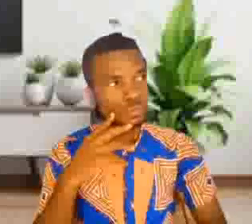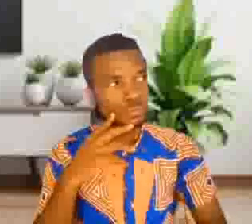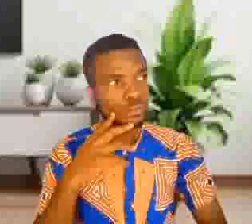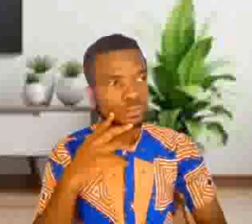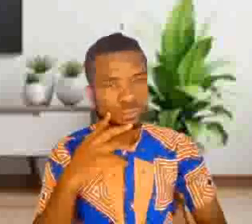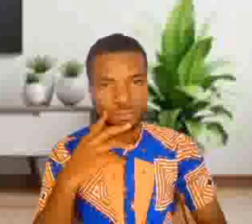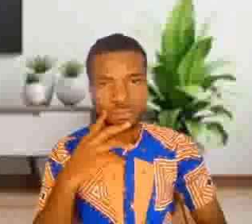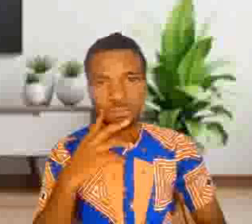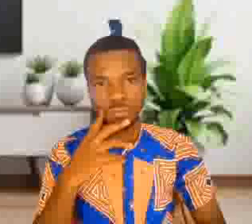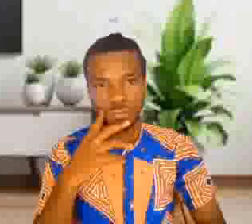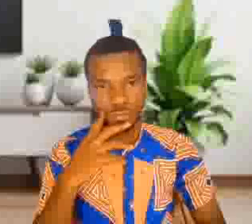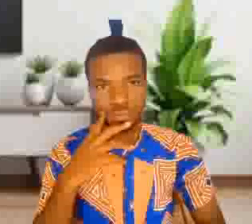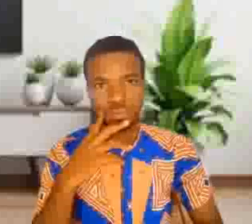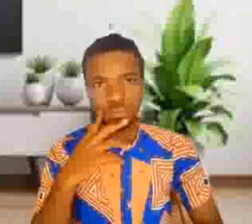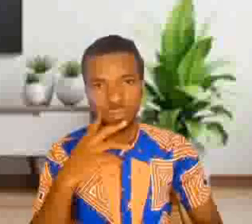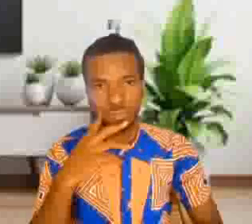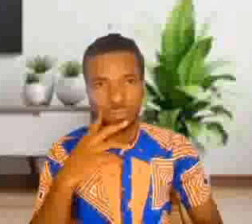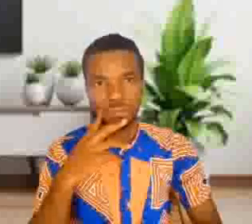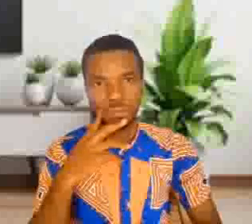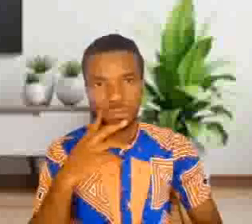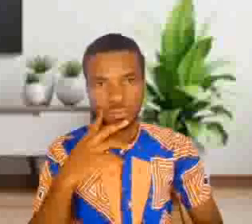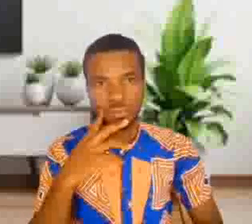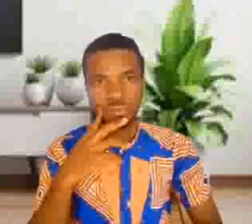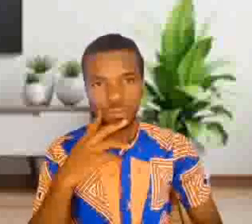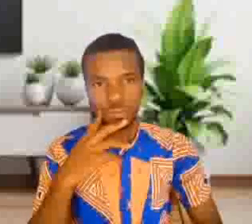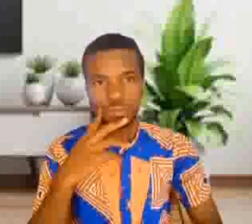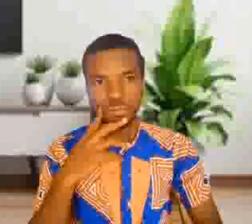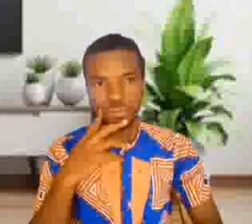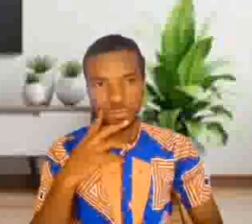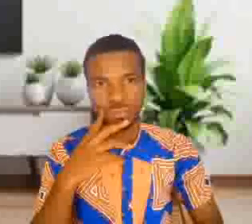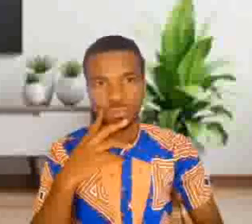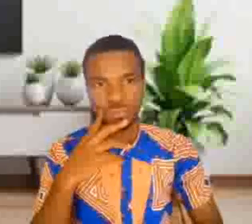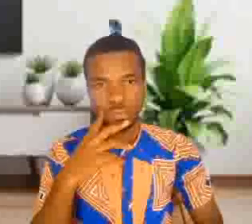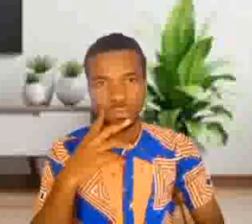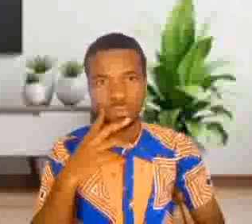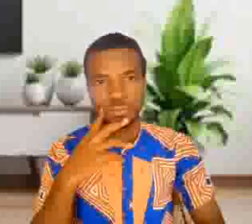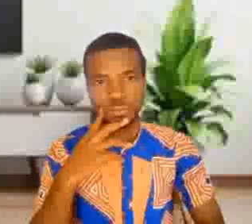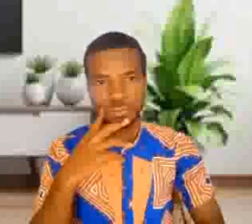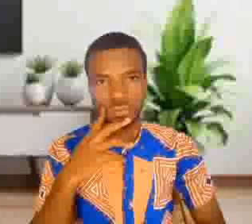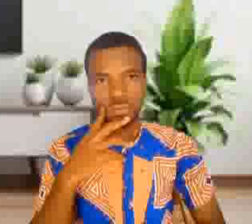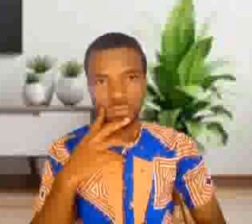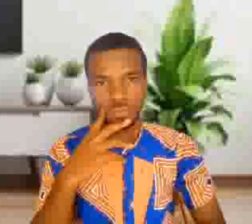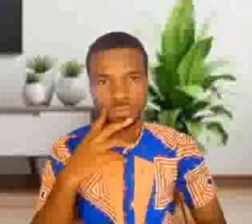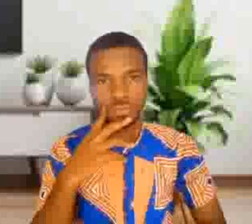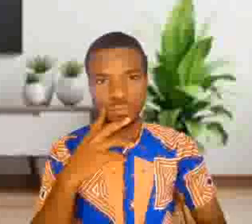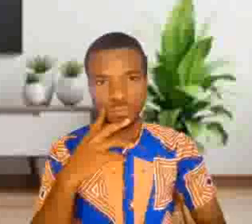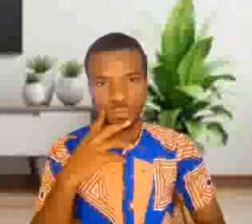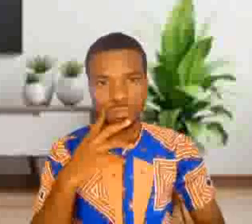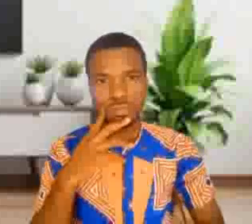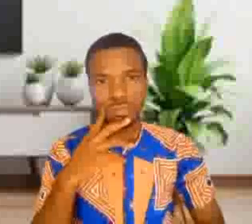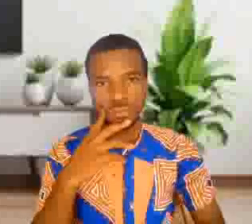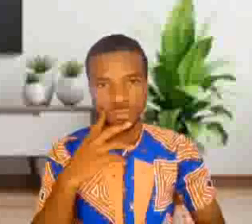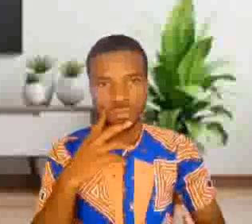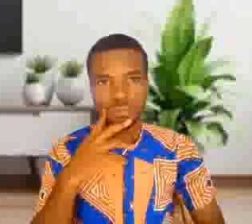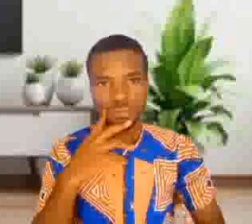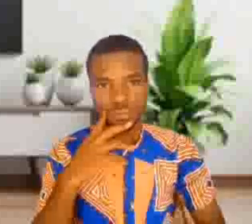darkness was upon the face of the deep. And we saw that God returned to recreate